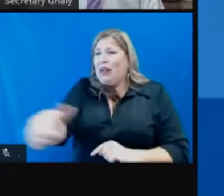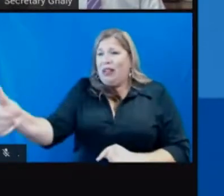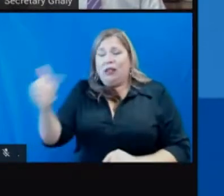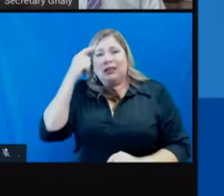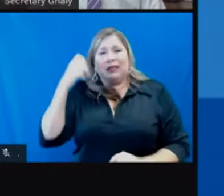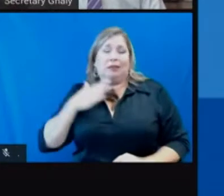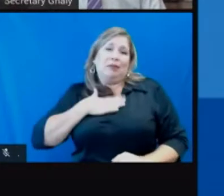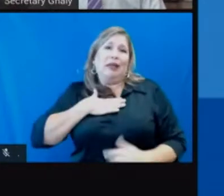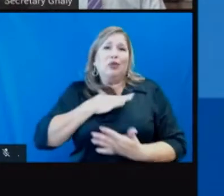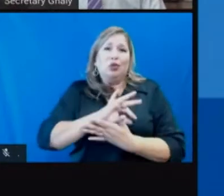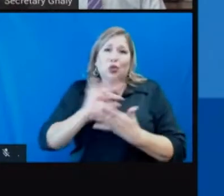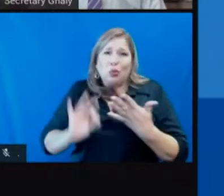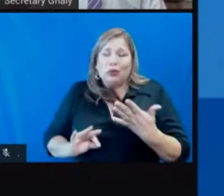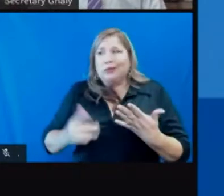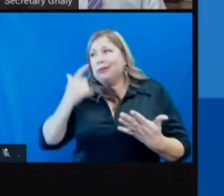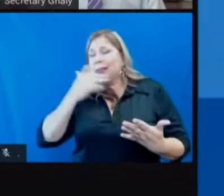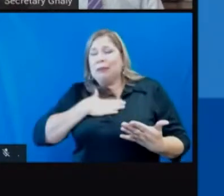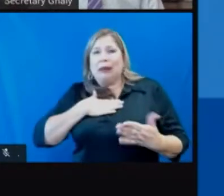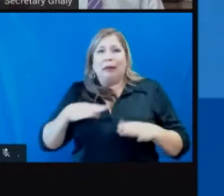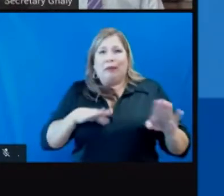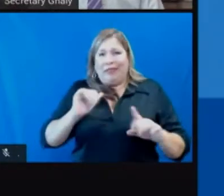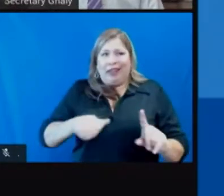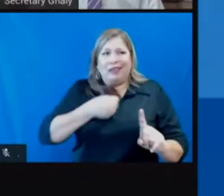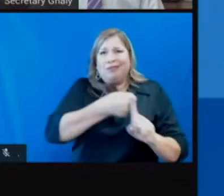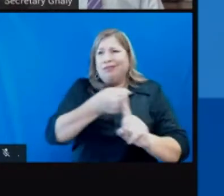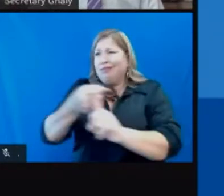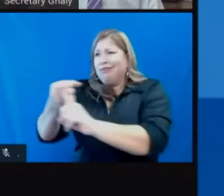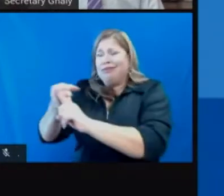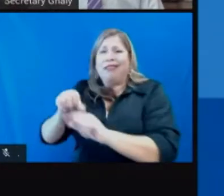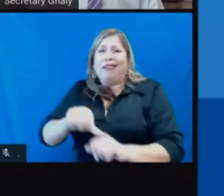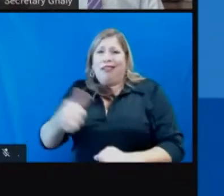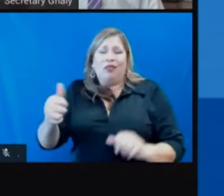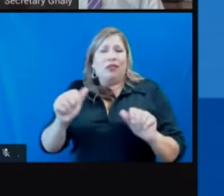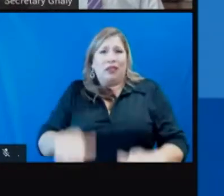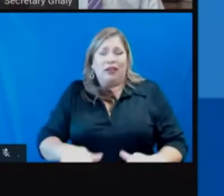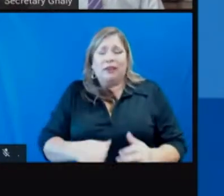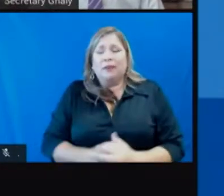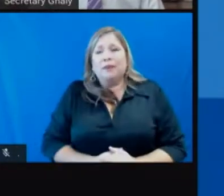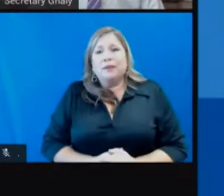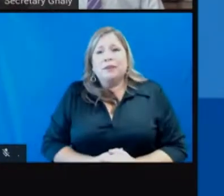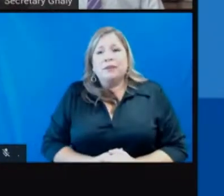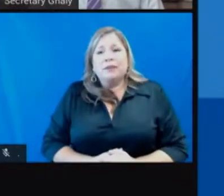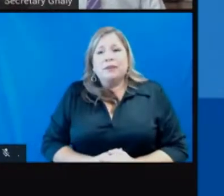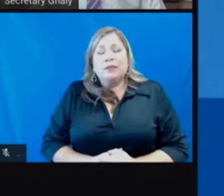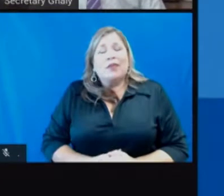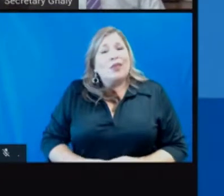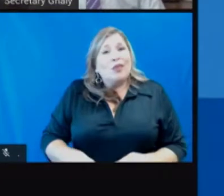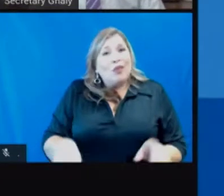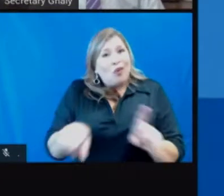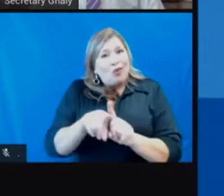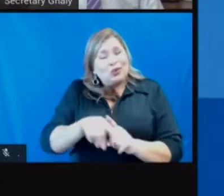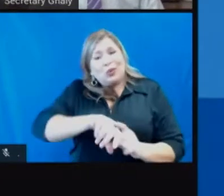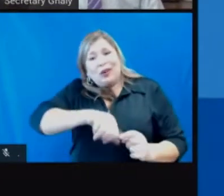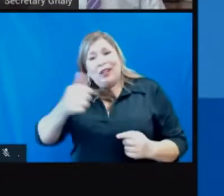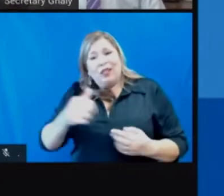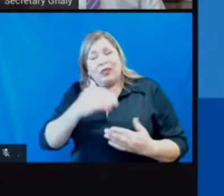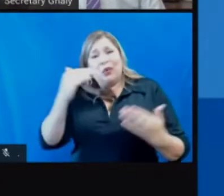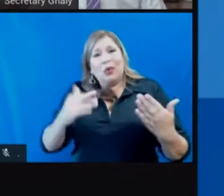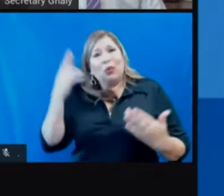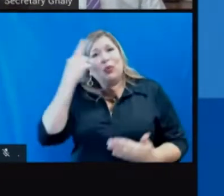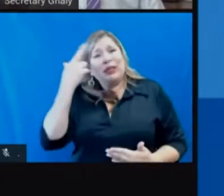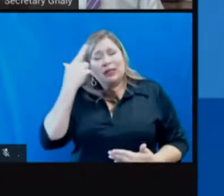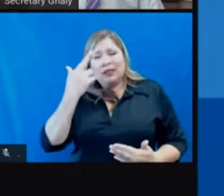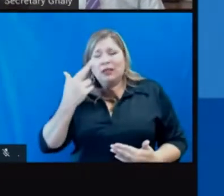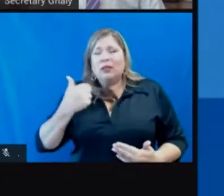and behaviors and actions. This is, of course, to keep essential workers safe as well. Those who continue